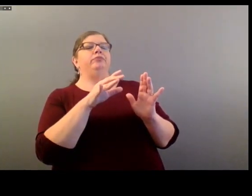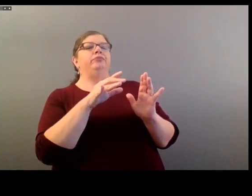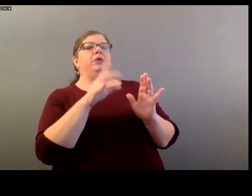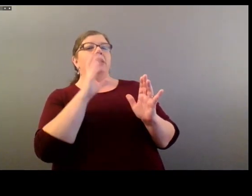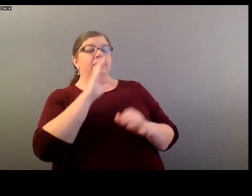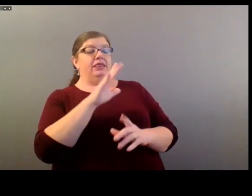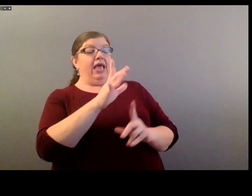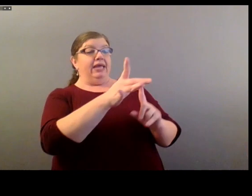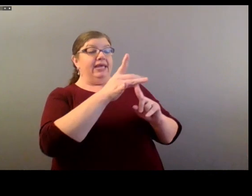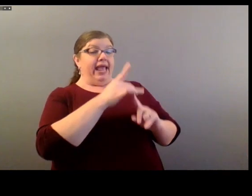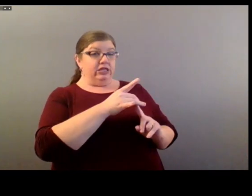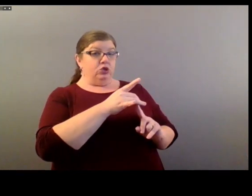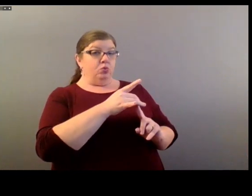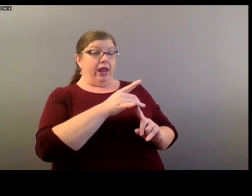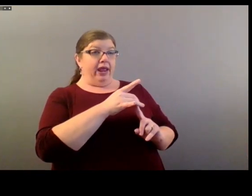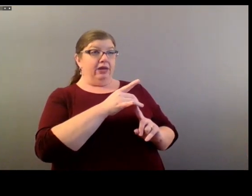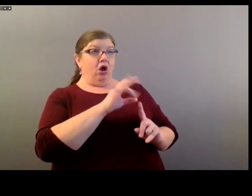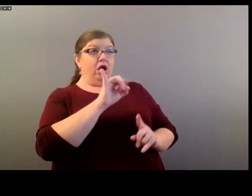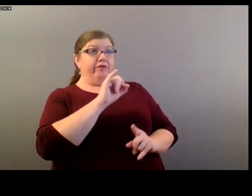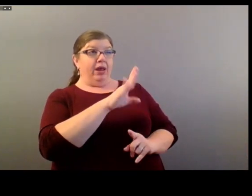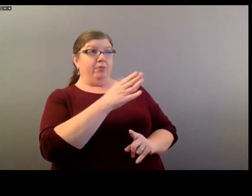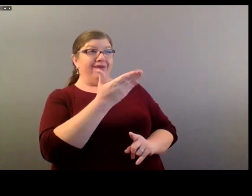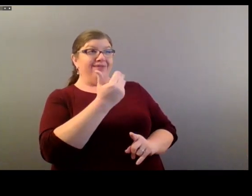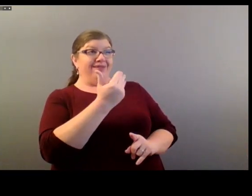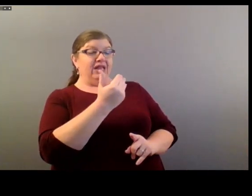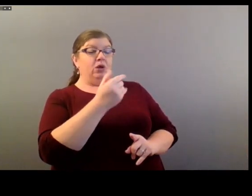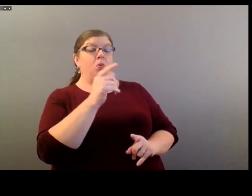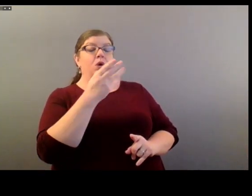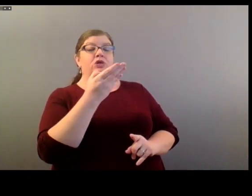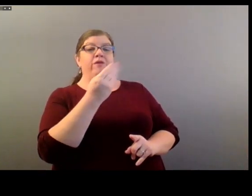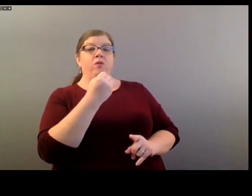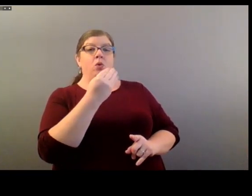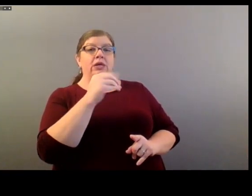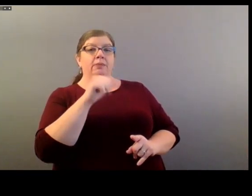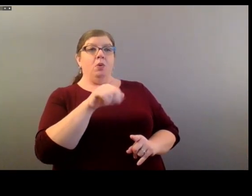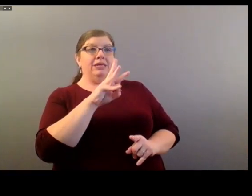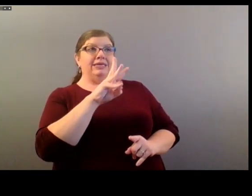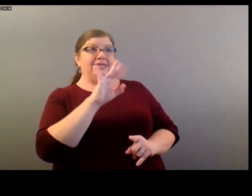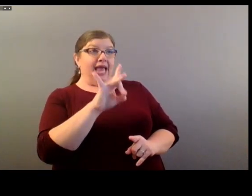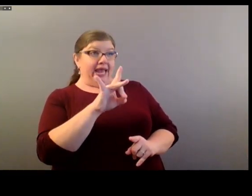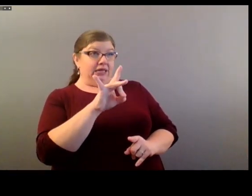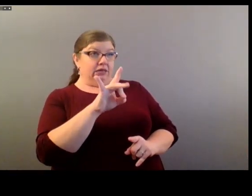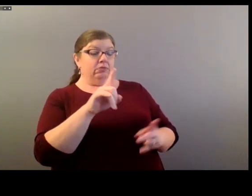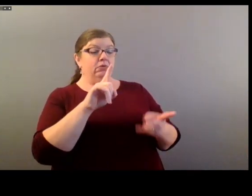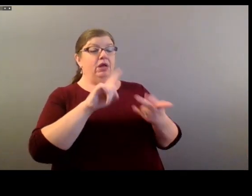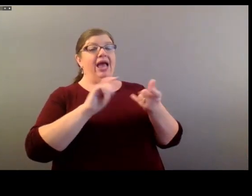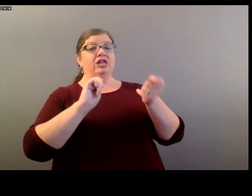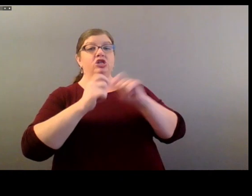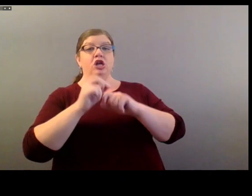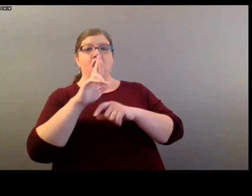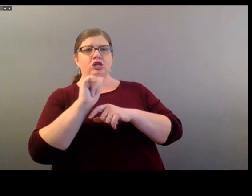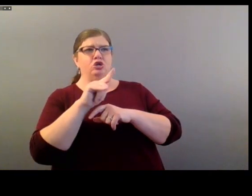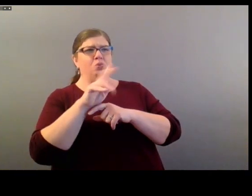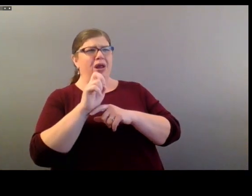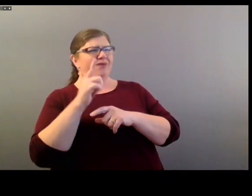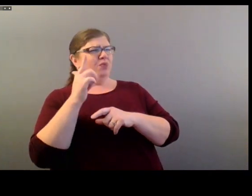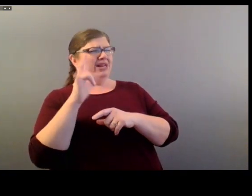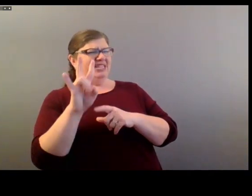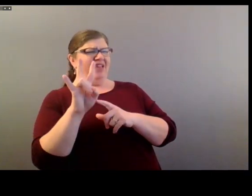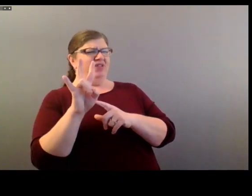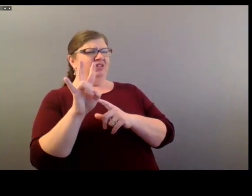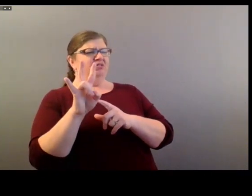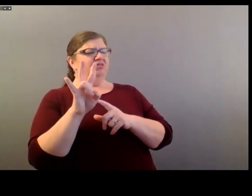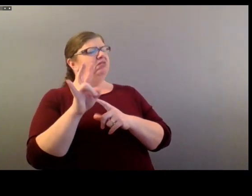rate, actual on February 15th was 14.68, and yet we're showing an adjusted rate of 27. When will we